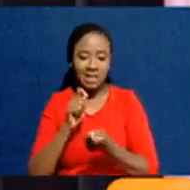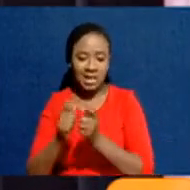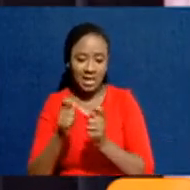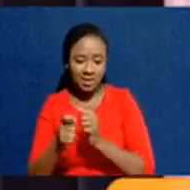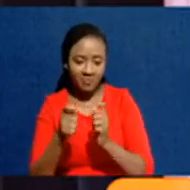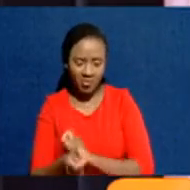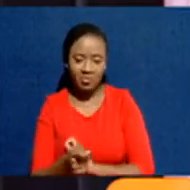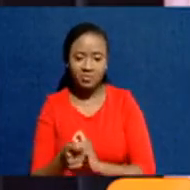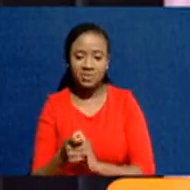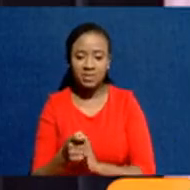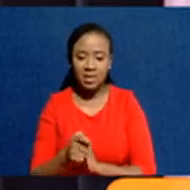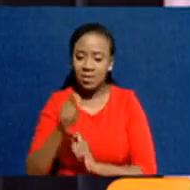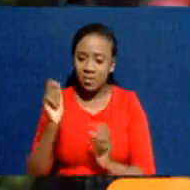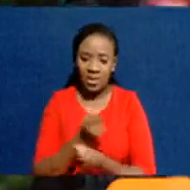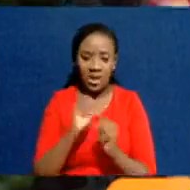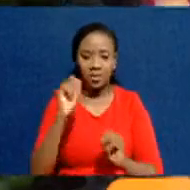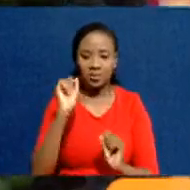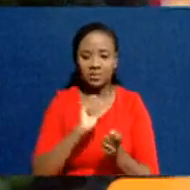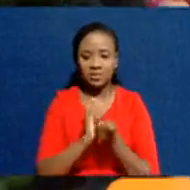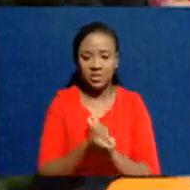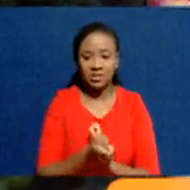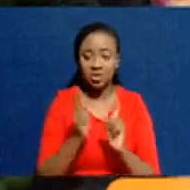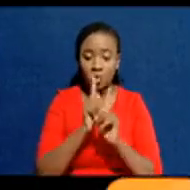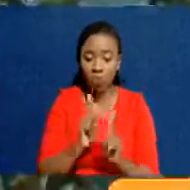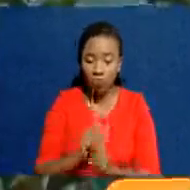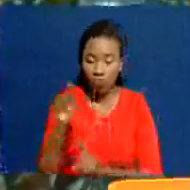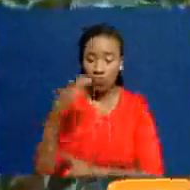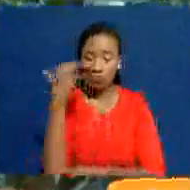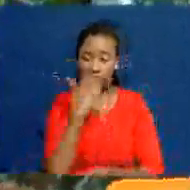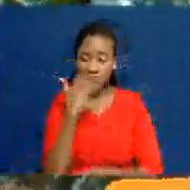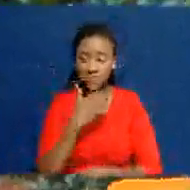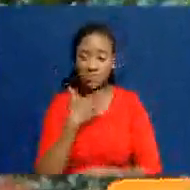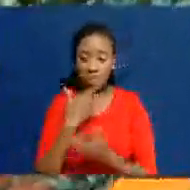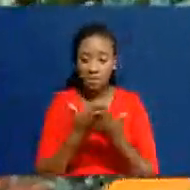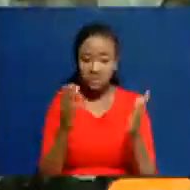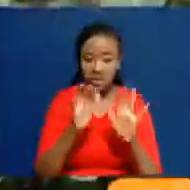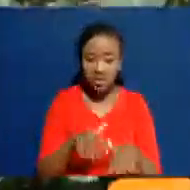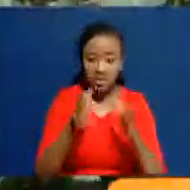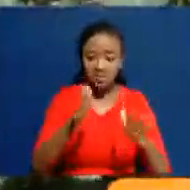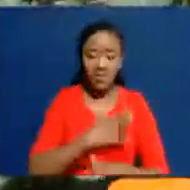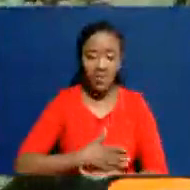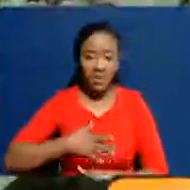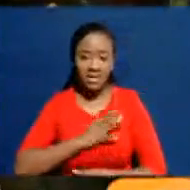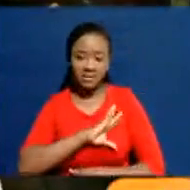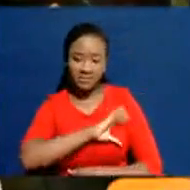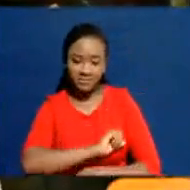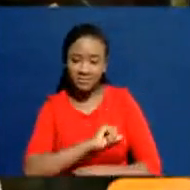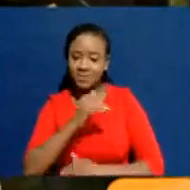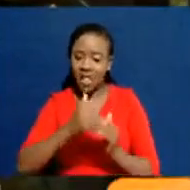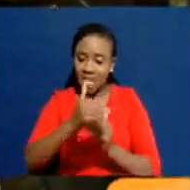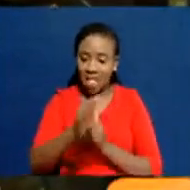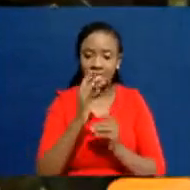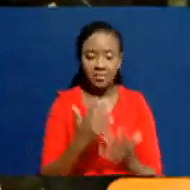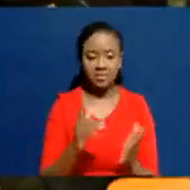coffee subsector are unstoppable. Gachagua akiwataka wakulima kuwa na subra na kuahidi kuwa watapata